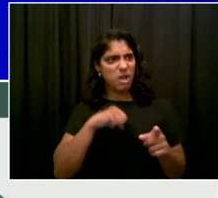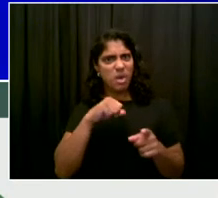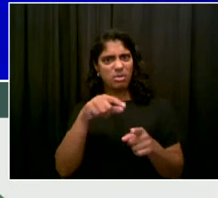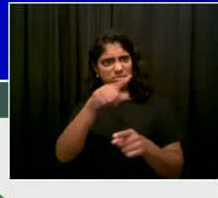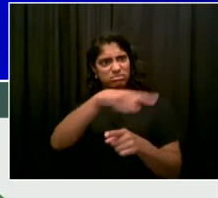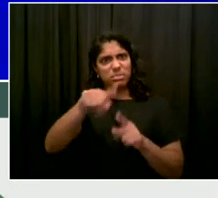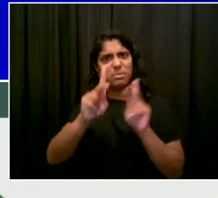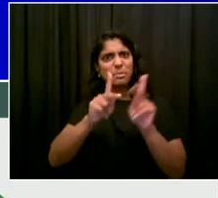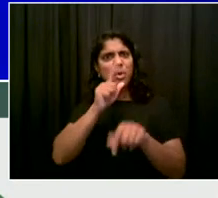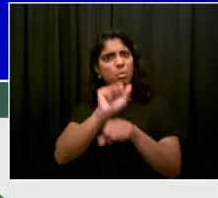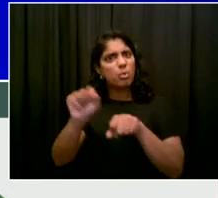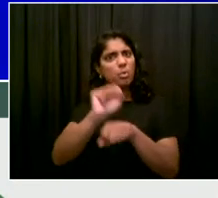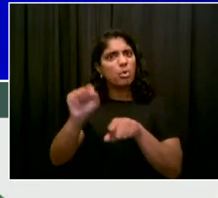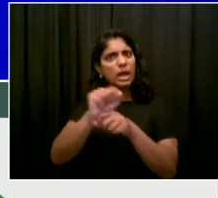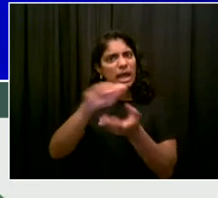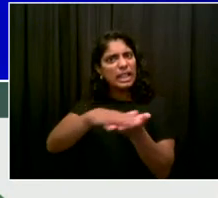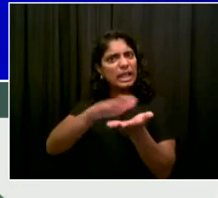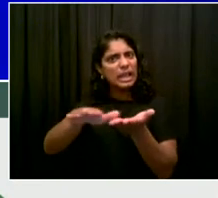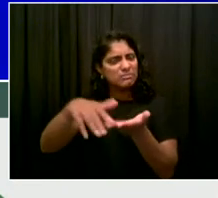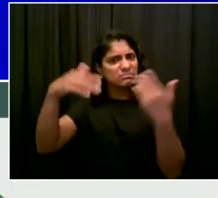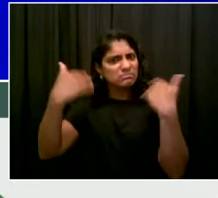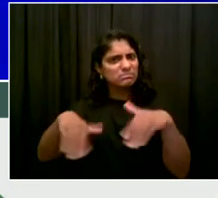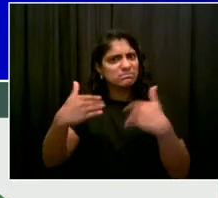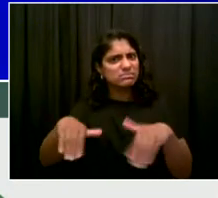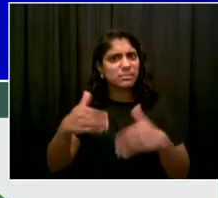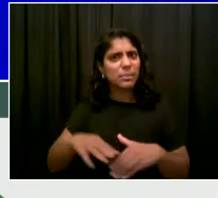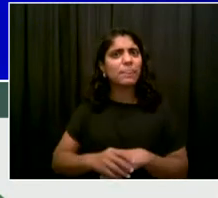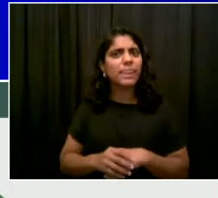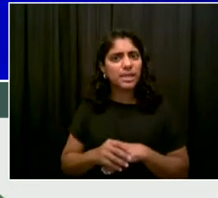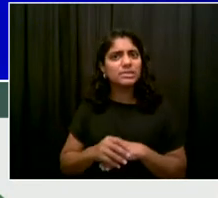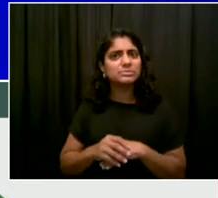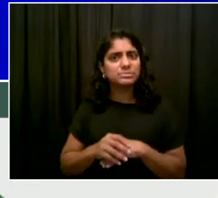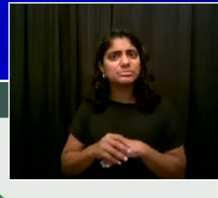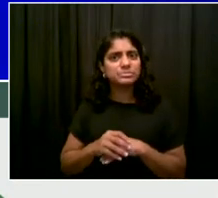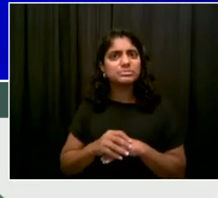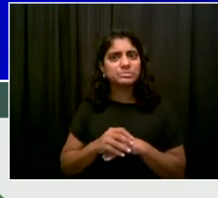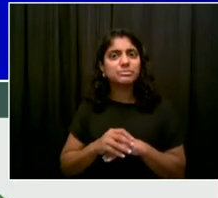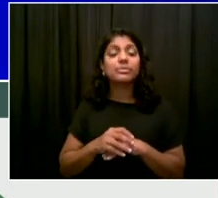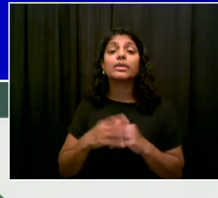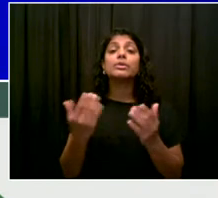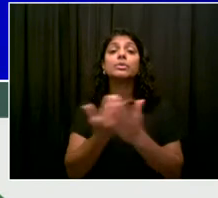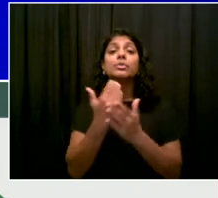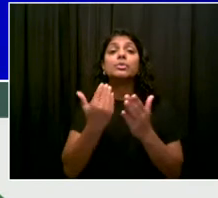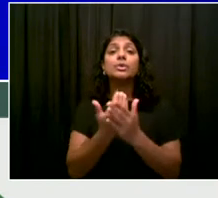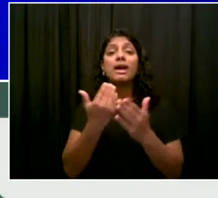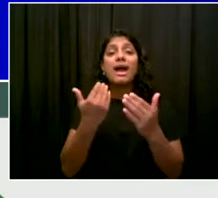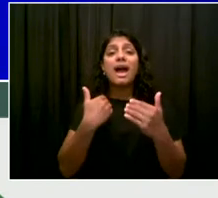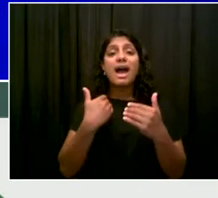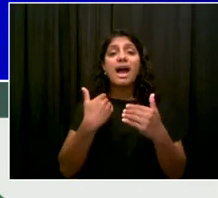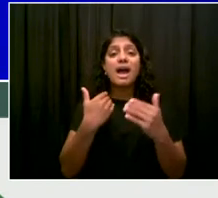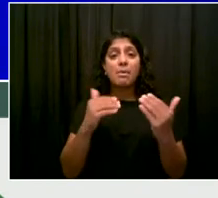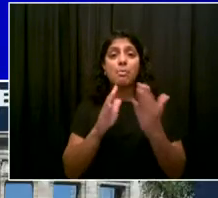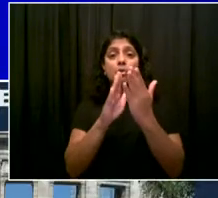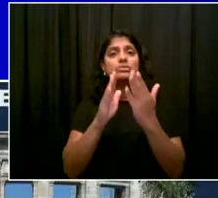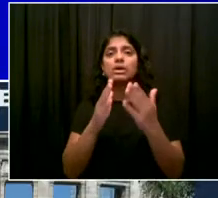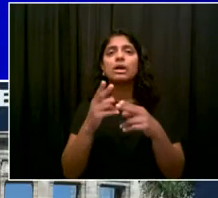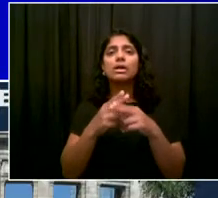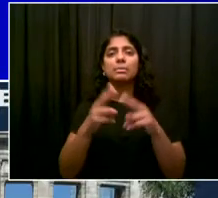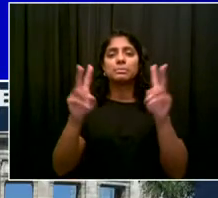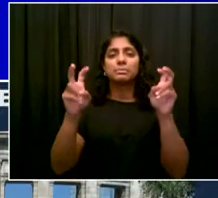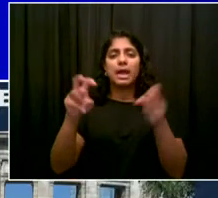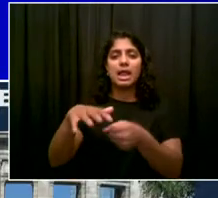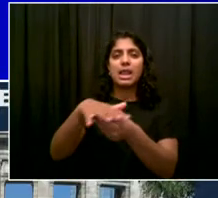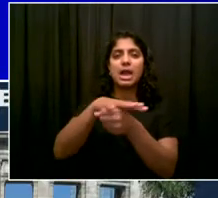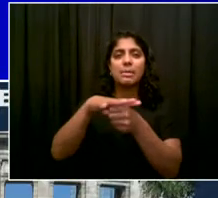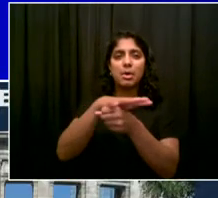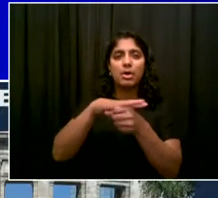neighborhood cleanup swarms. Cleanup swarms. This is a new part of our language now. And I'm going to show you the impact of a cleanup swarm when we send a